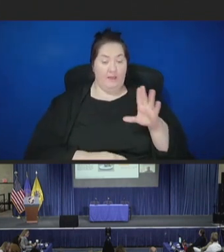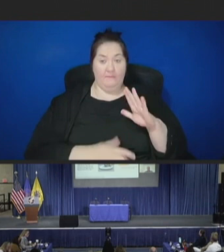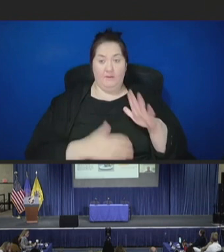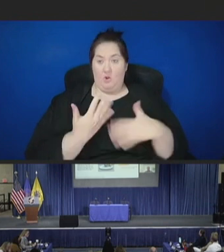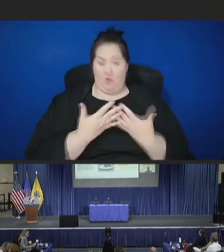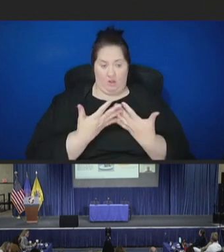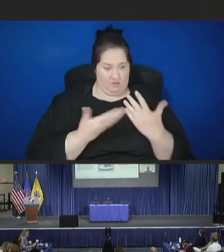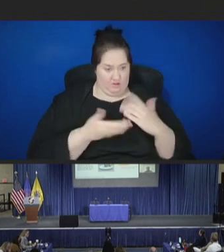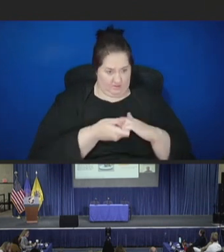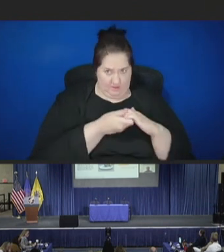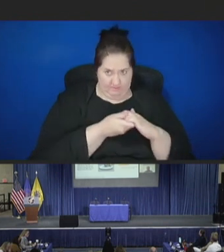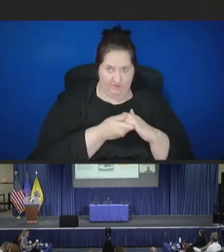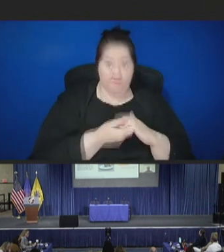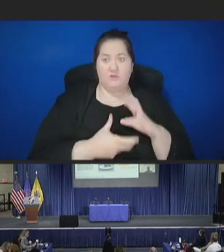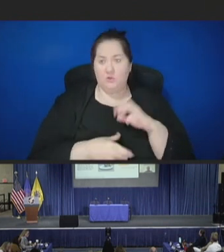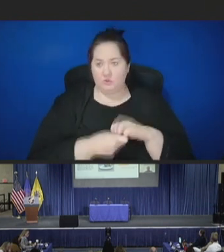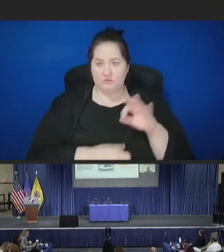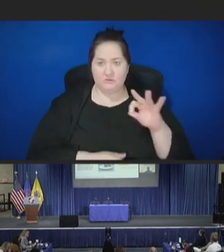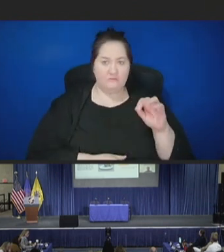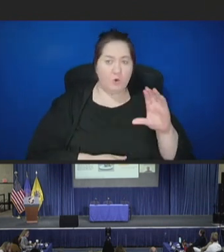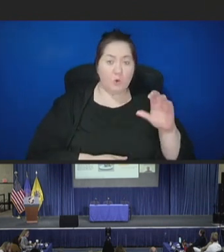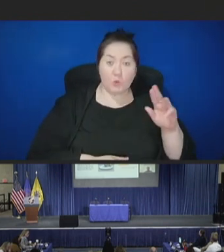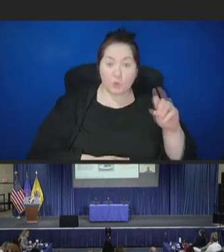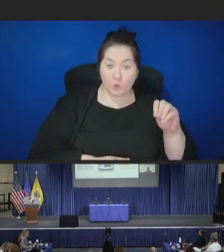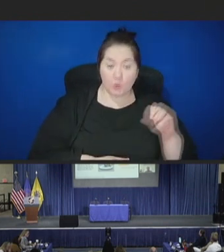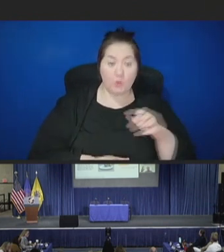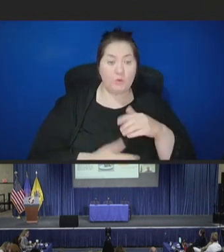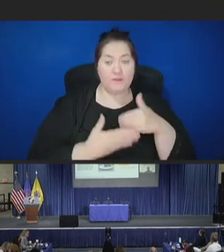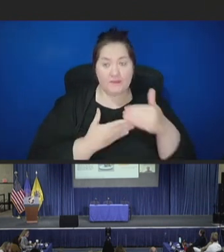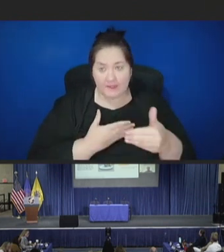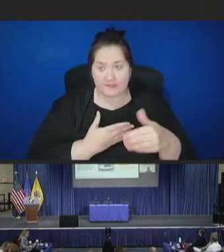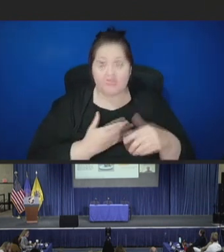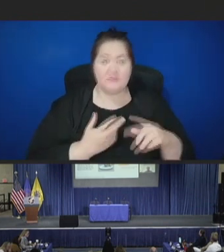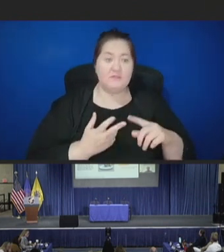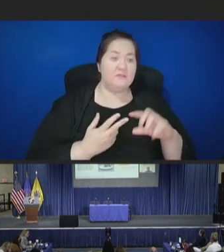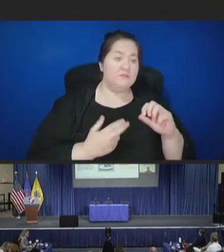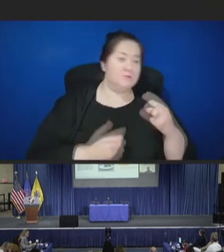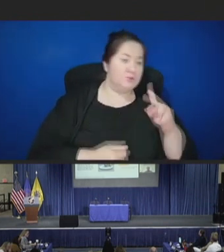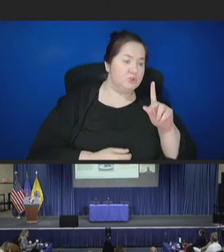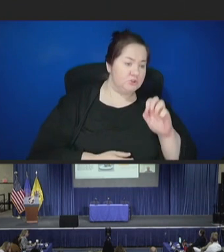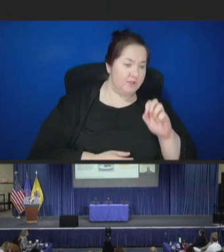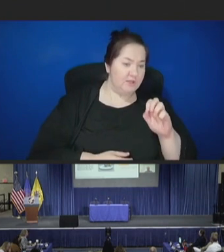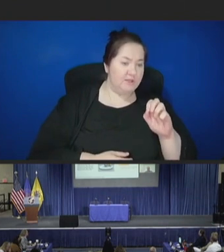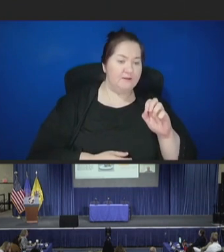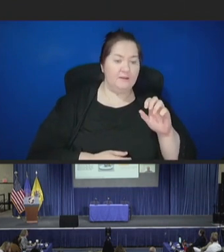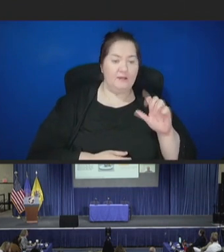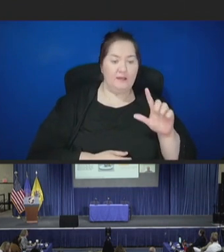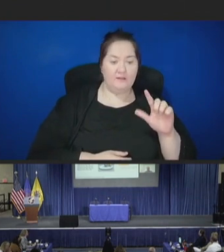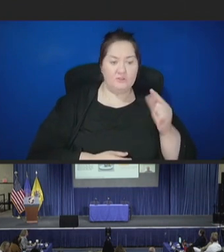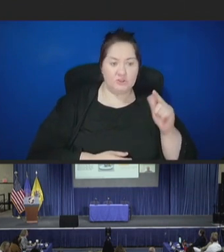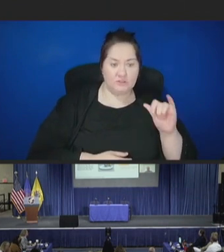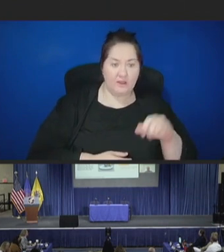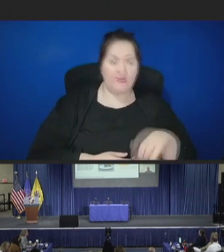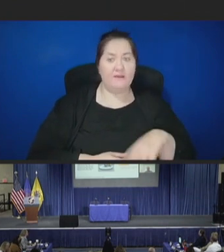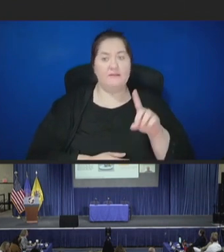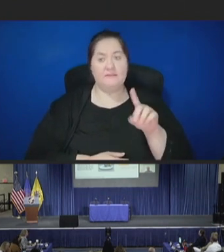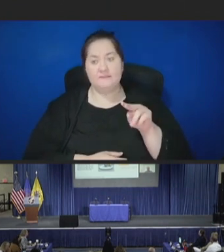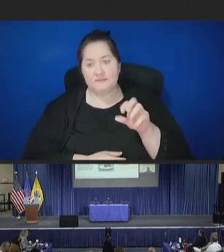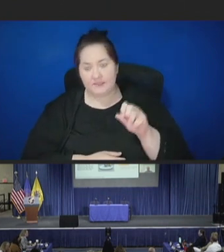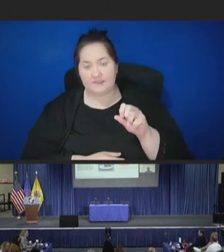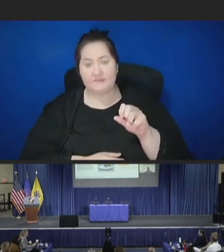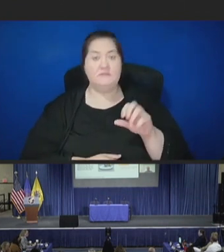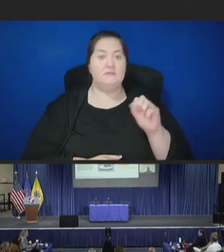collaborators, including Facundo, who's going to speak next, and Shane Crotty at LJI, Dennis Burton at Scripps,